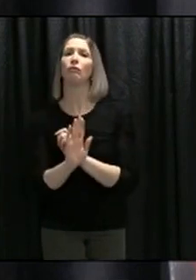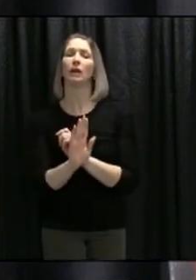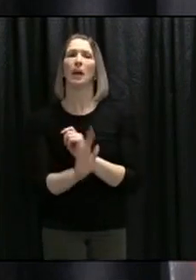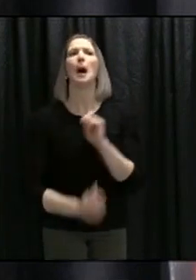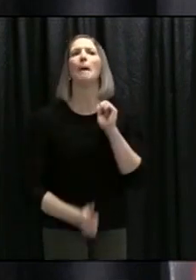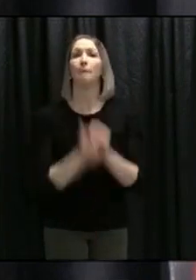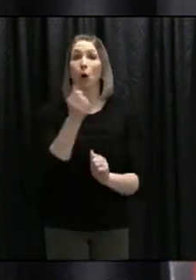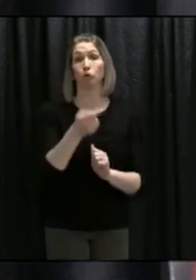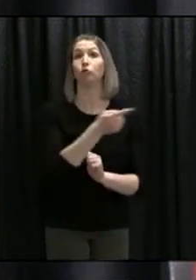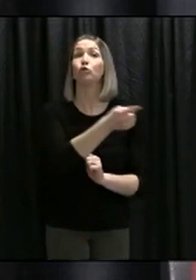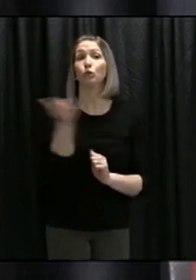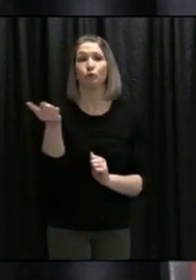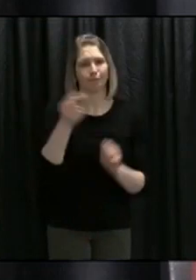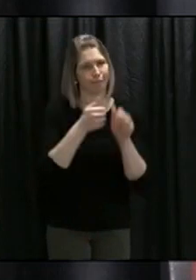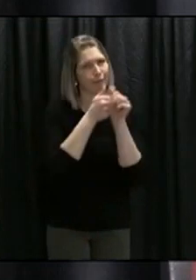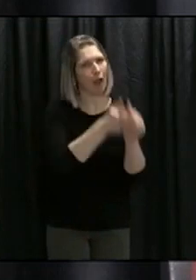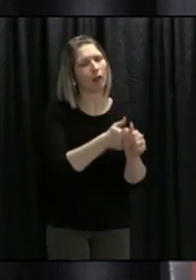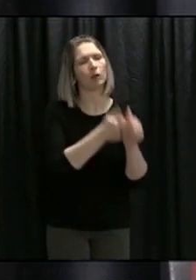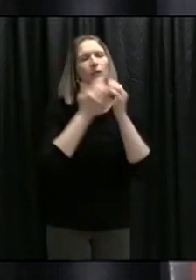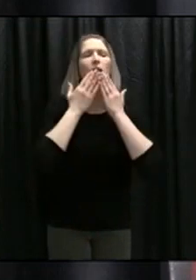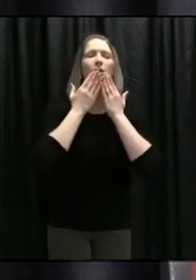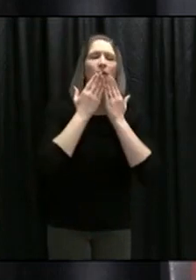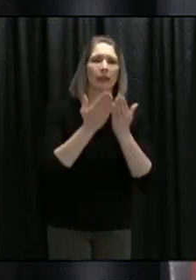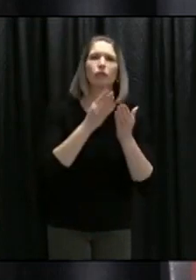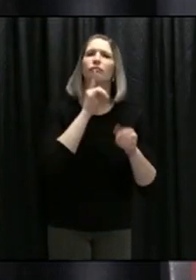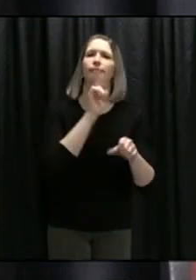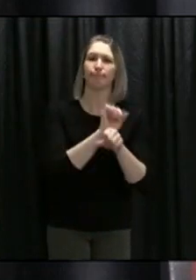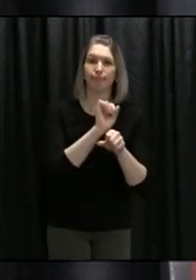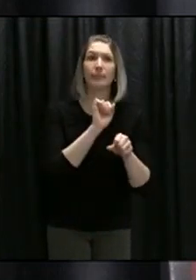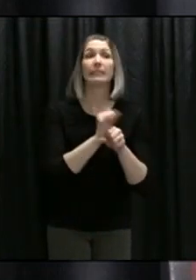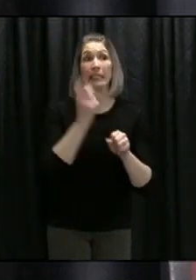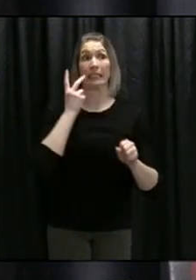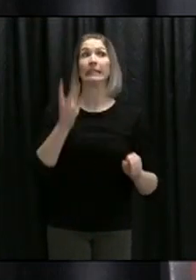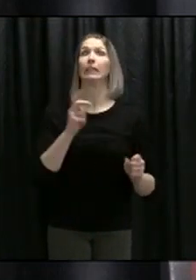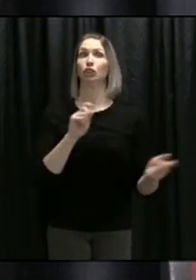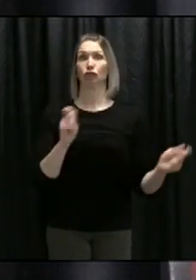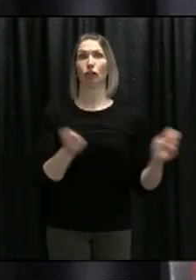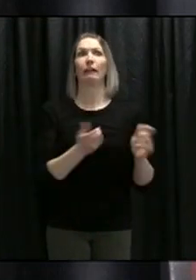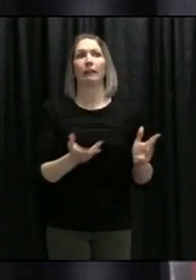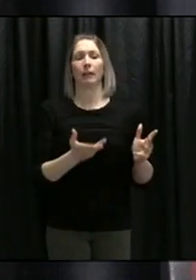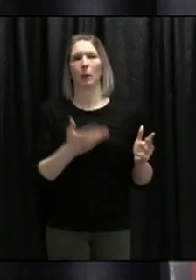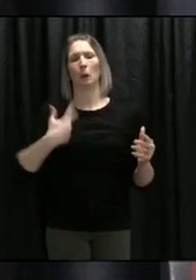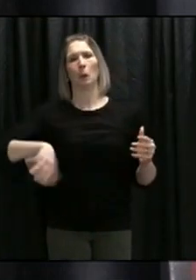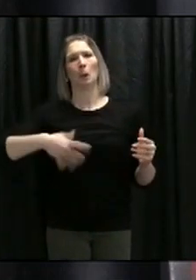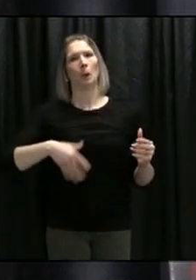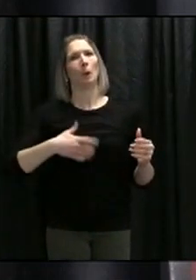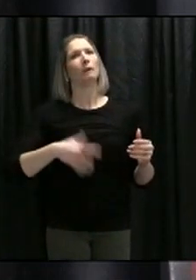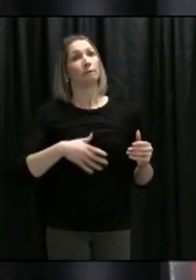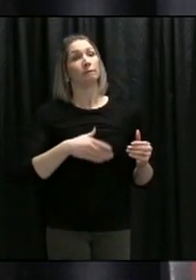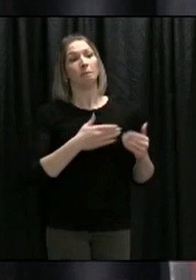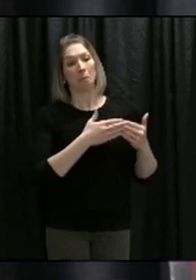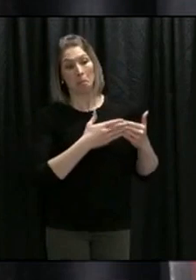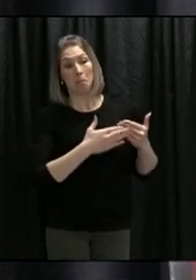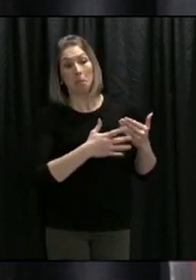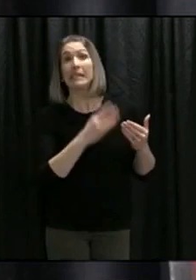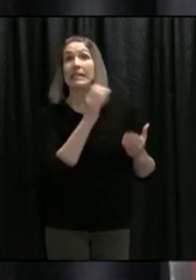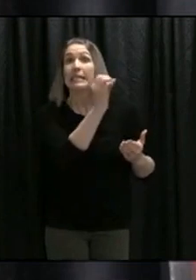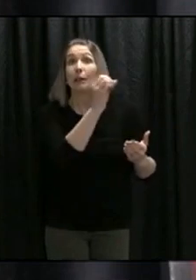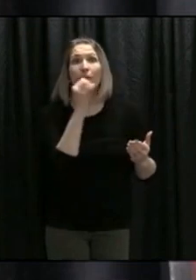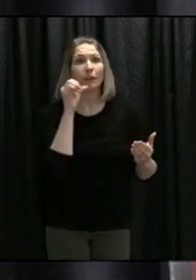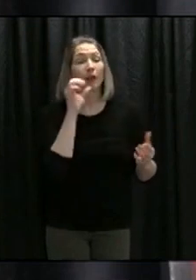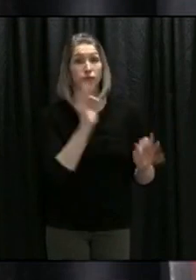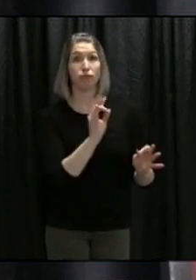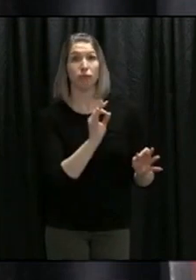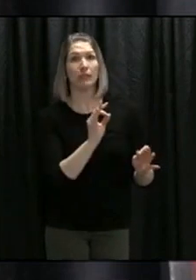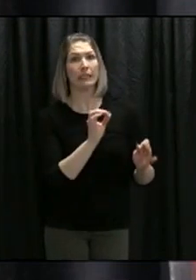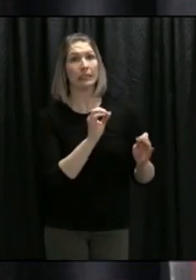that, and to them I thank them, it has made a difference, and it's important that we take some comfort from that.